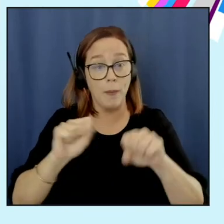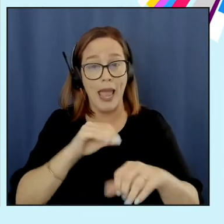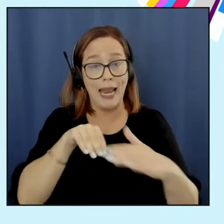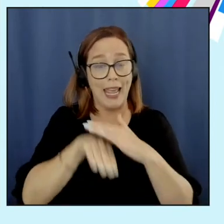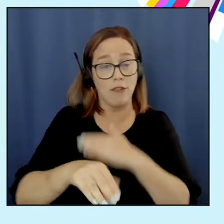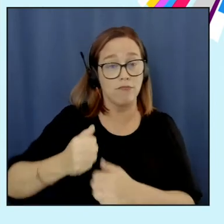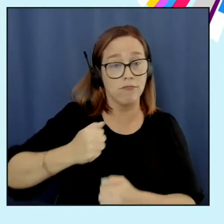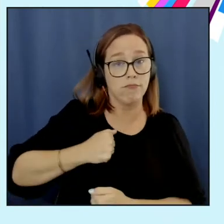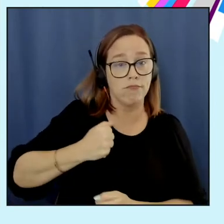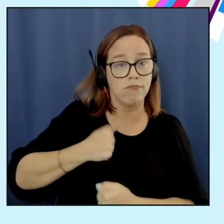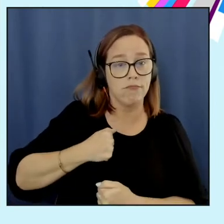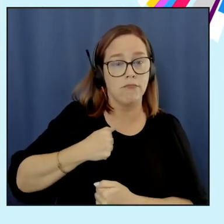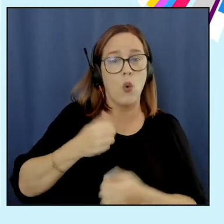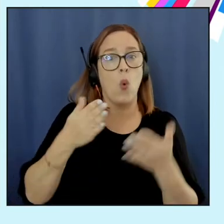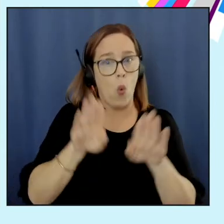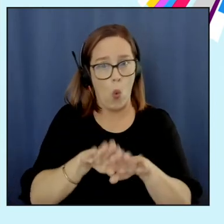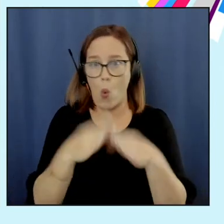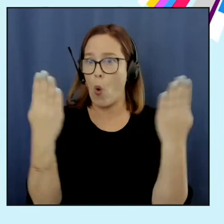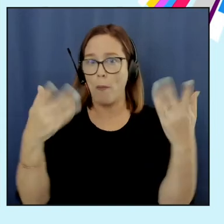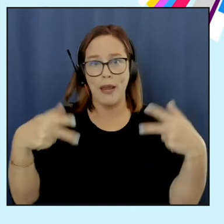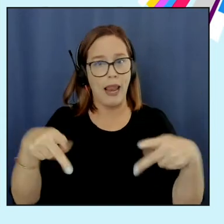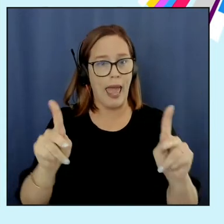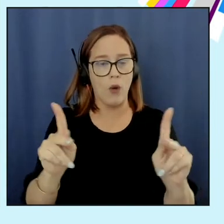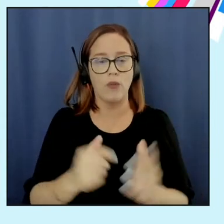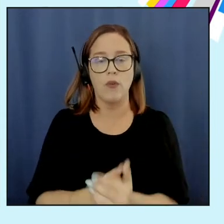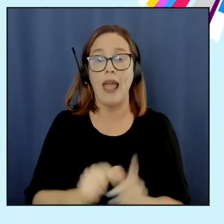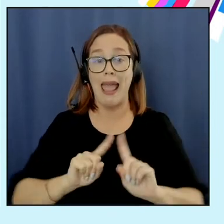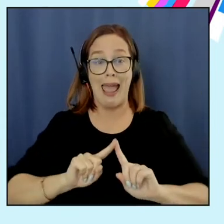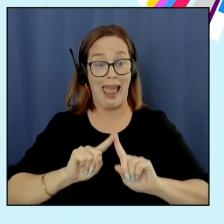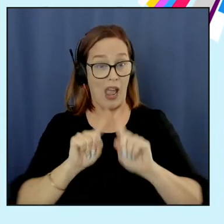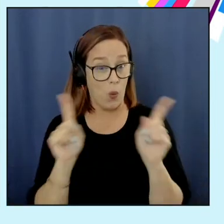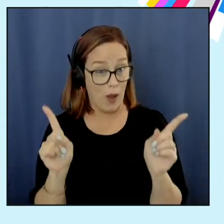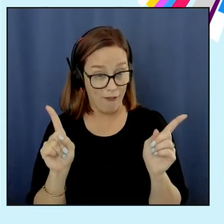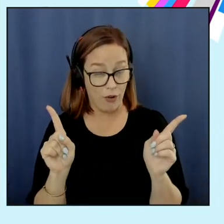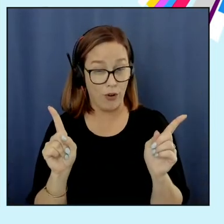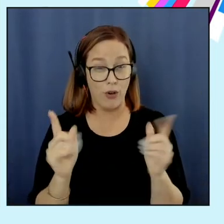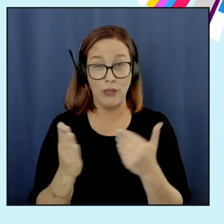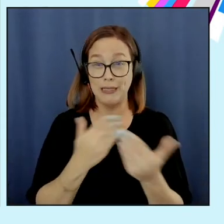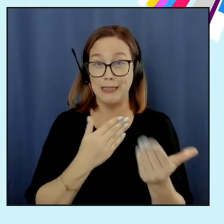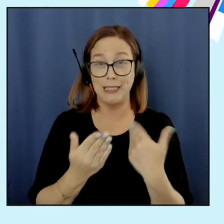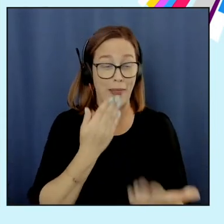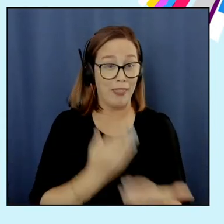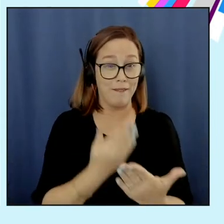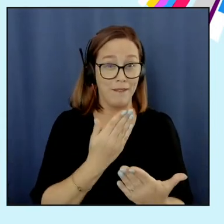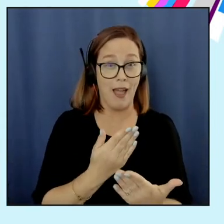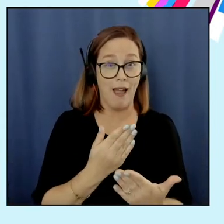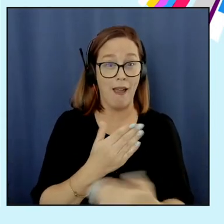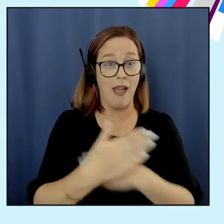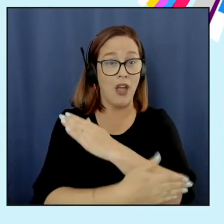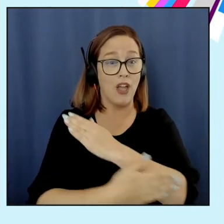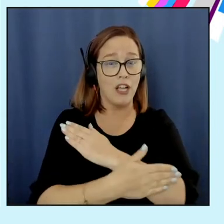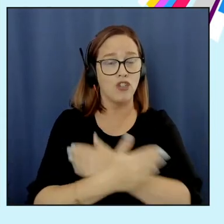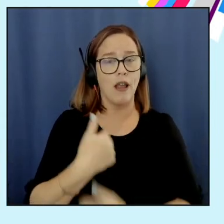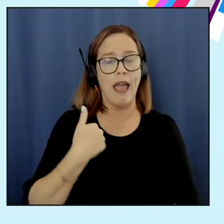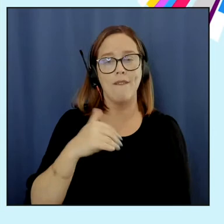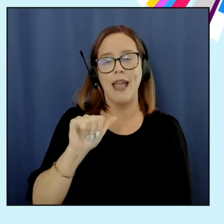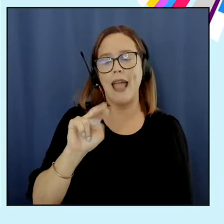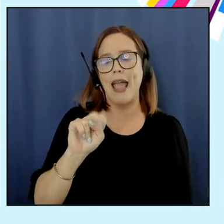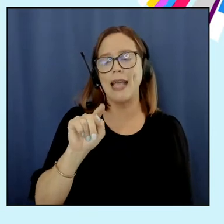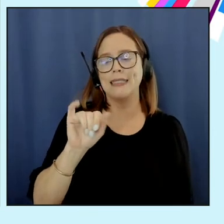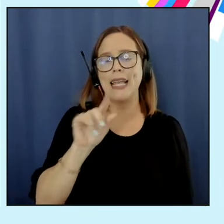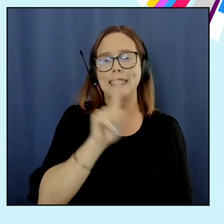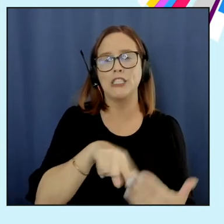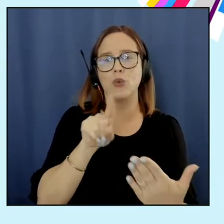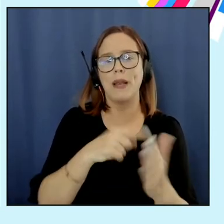openly allowed. However, despite the fact that the country has anti-discrimination laws, LGBT